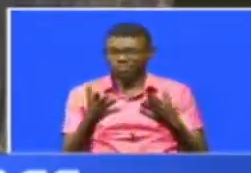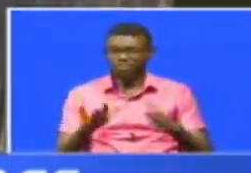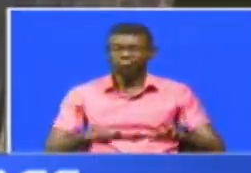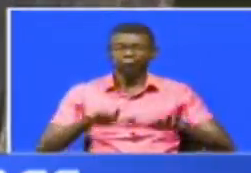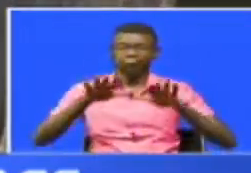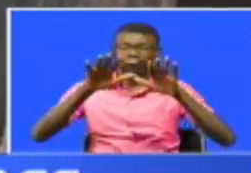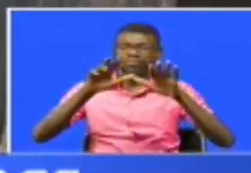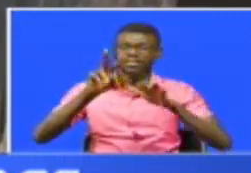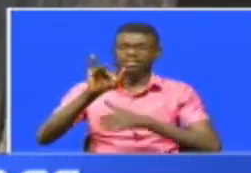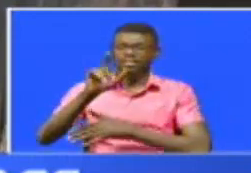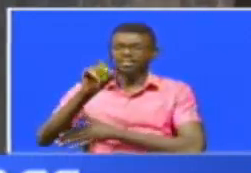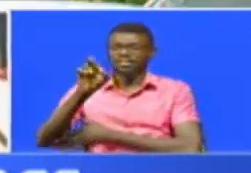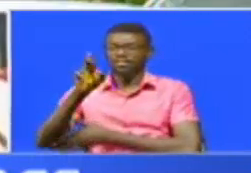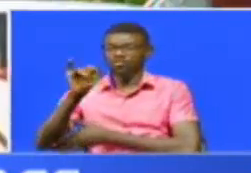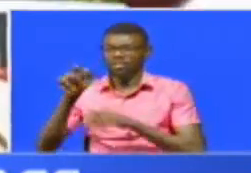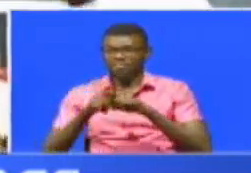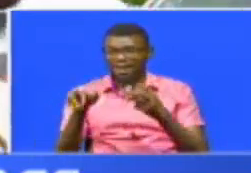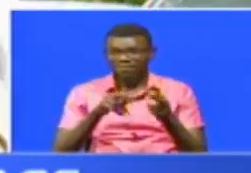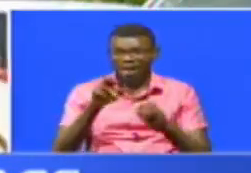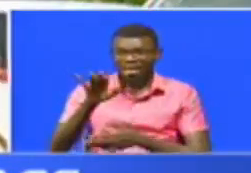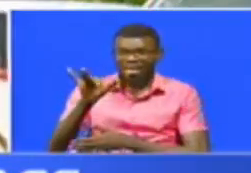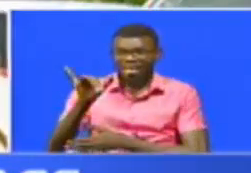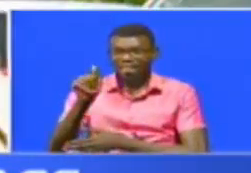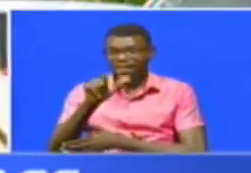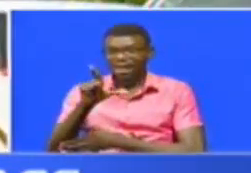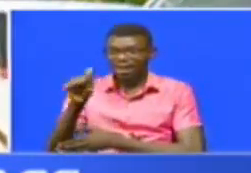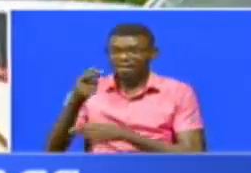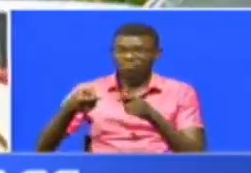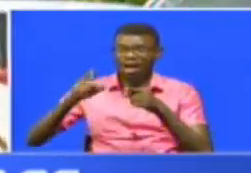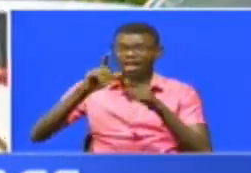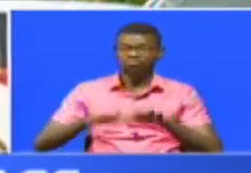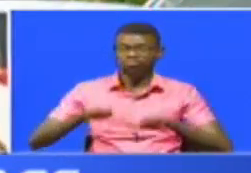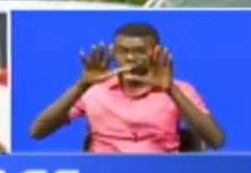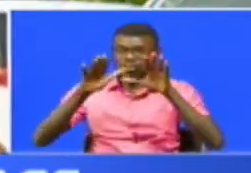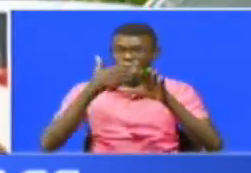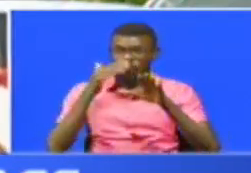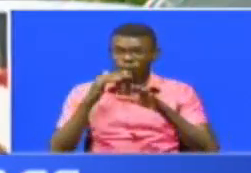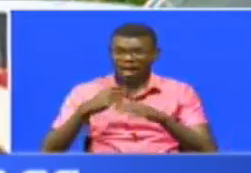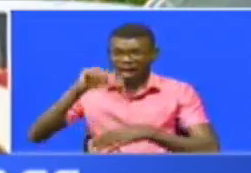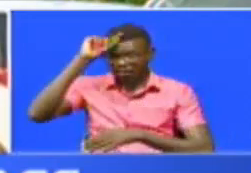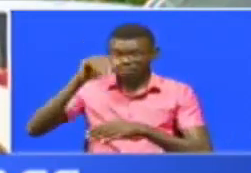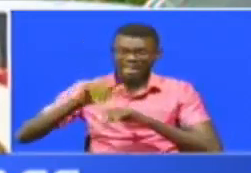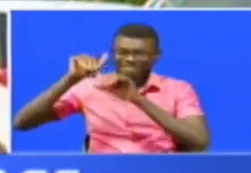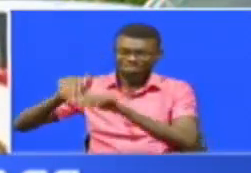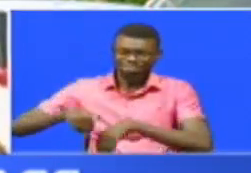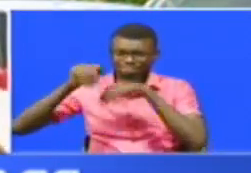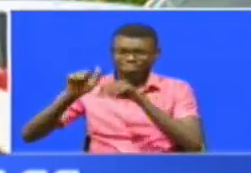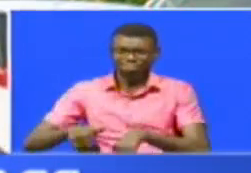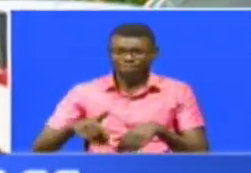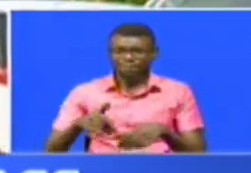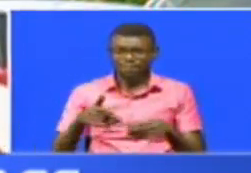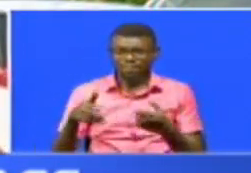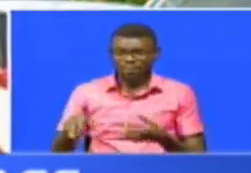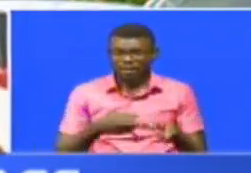and the shallowing of Rivayala Delta. What the government should do is to desilt, to dredge these rivers. And we have a very